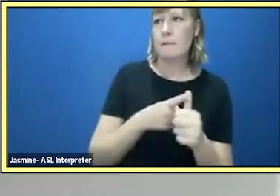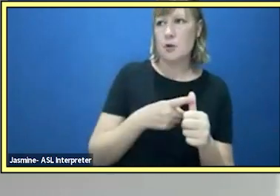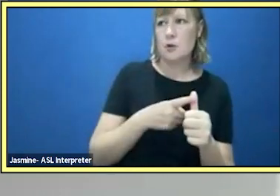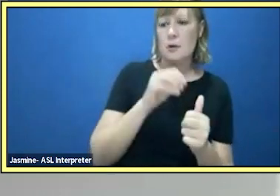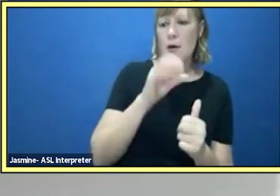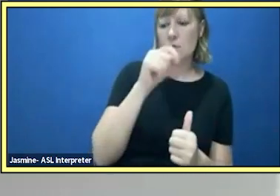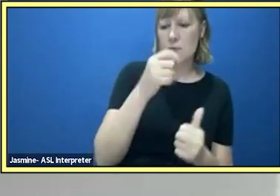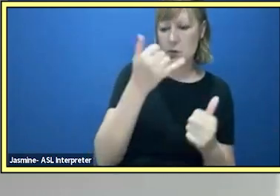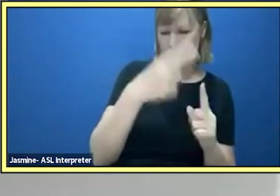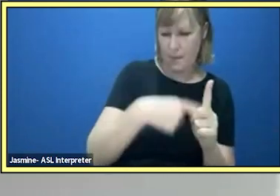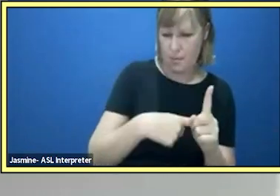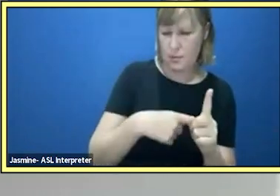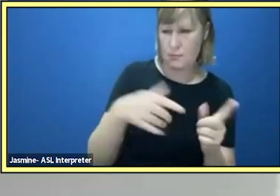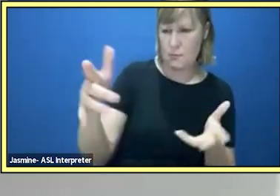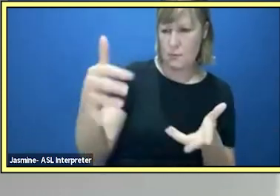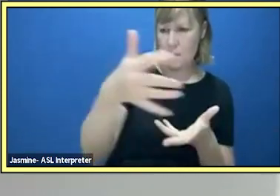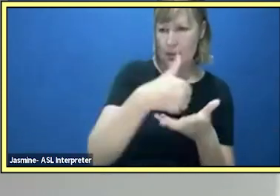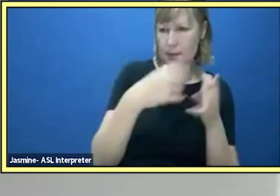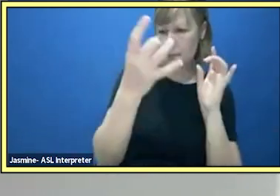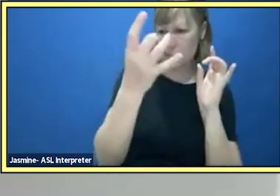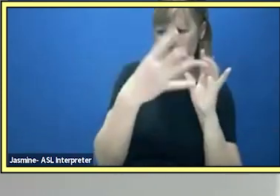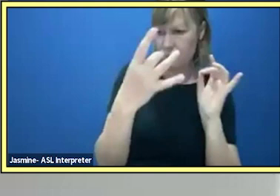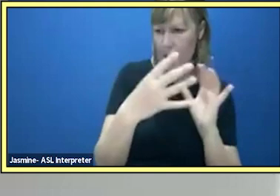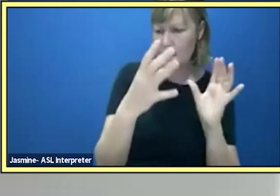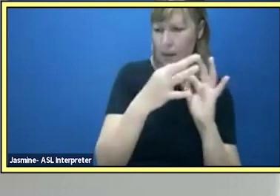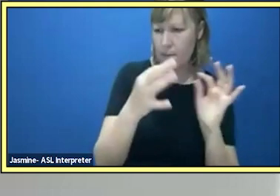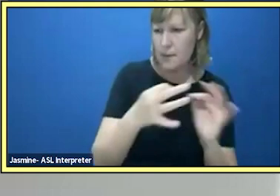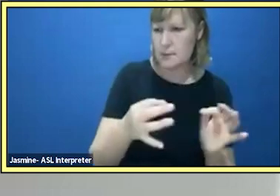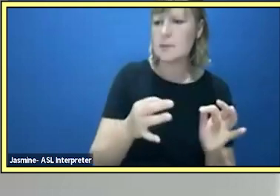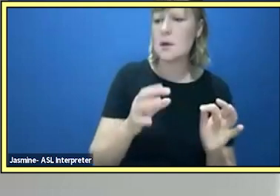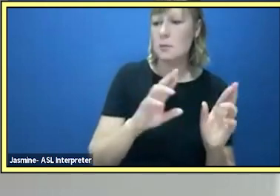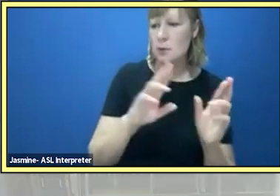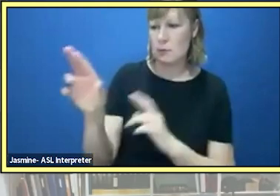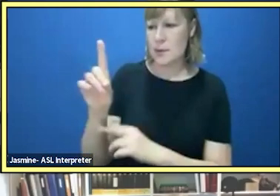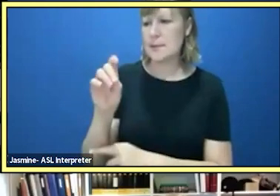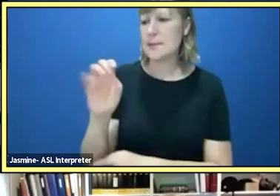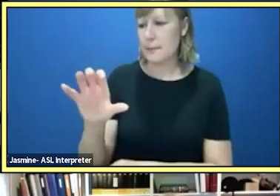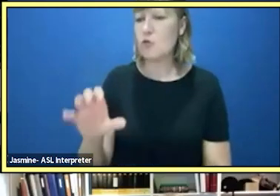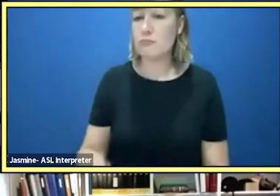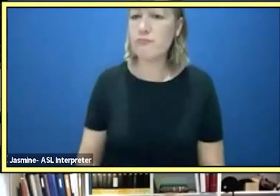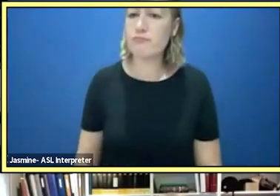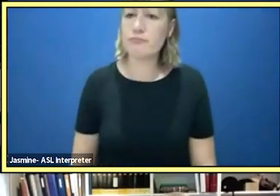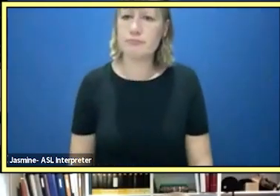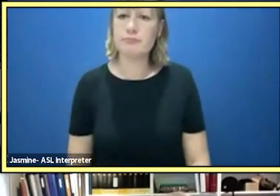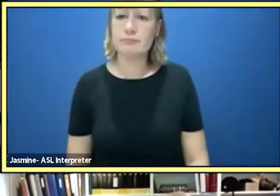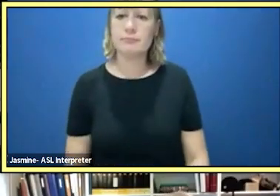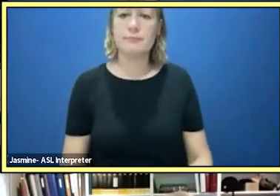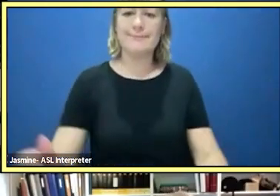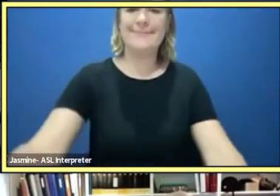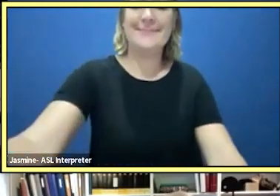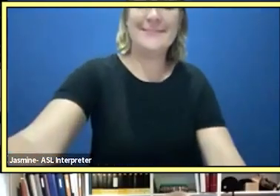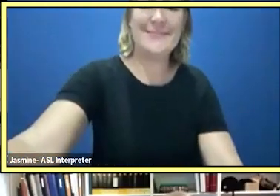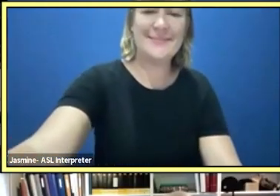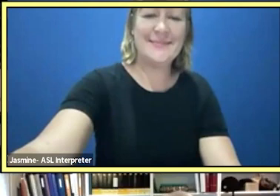based on the comments, but we are aiming for December, yes. I'm just chomping at the bit. Sorry.